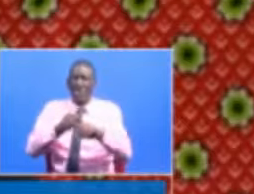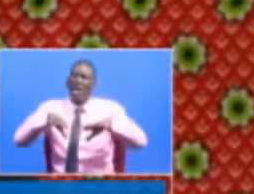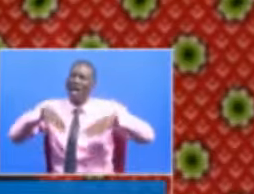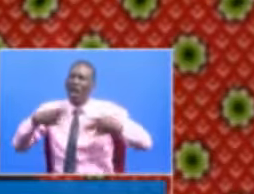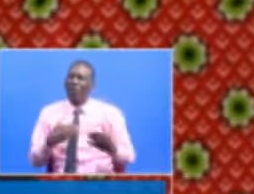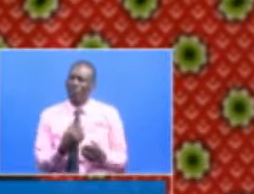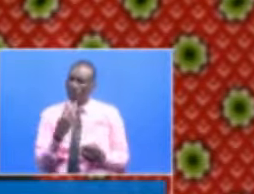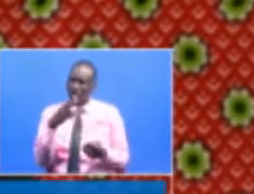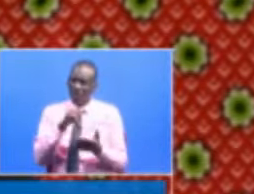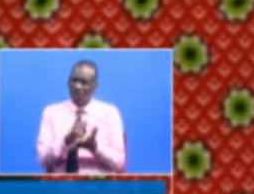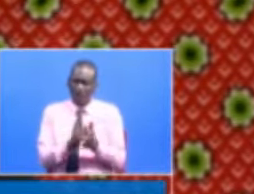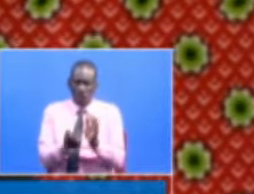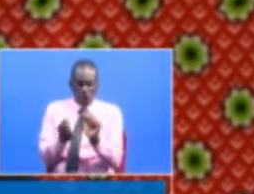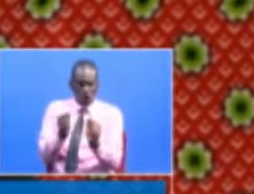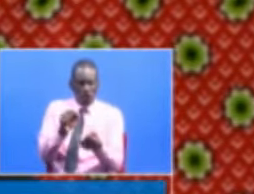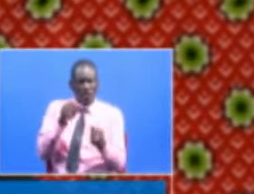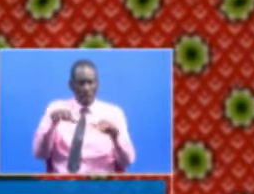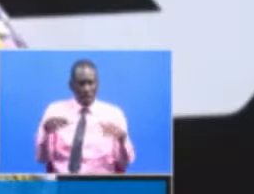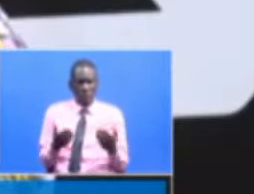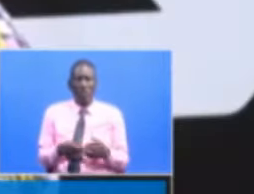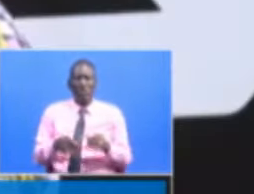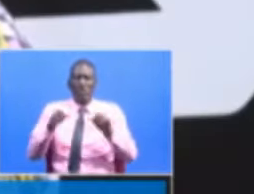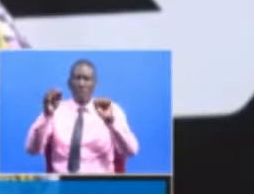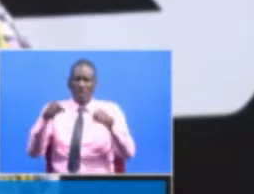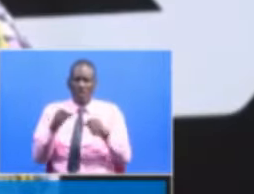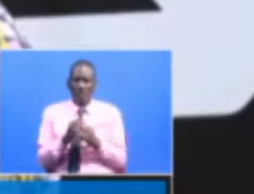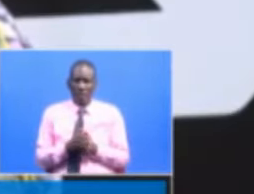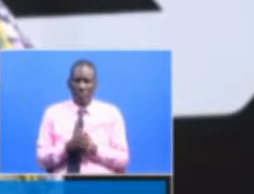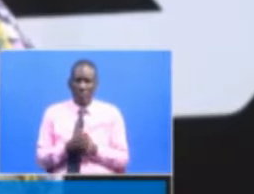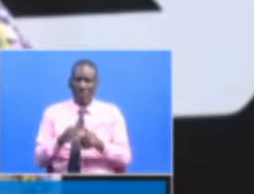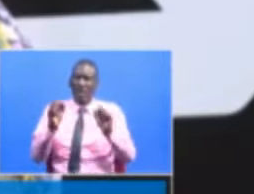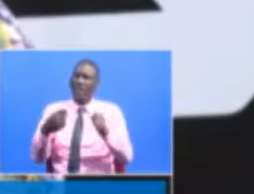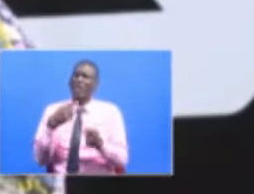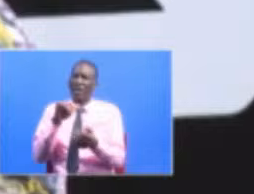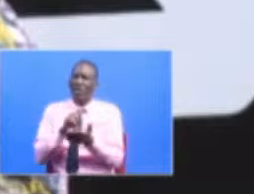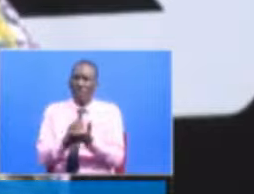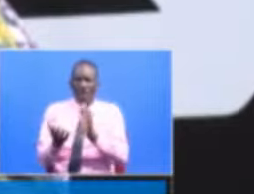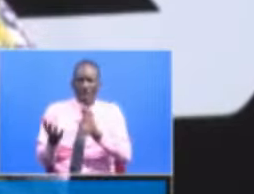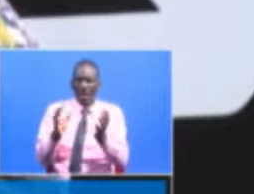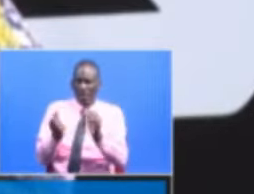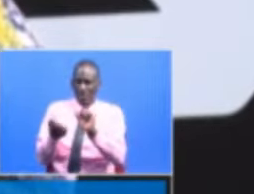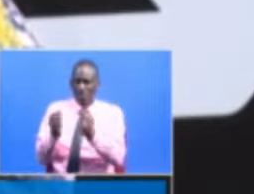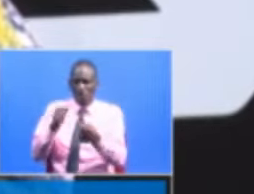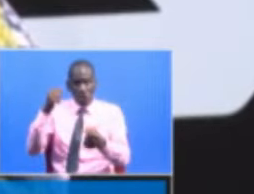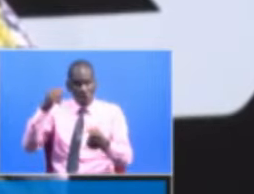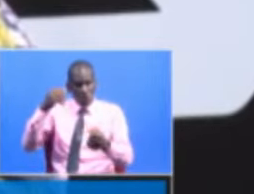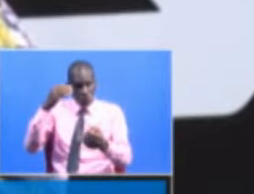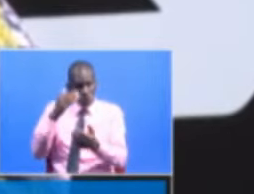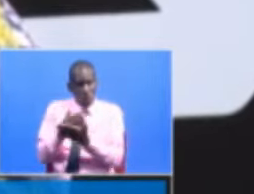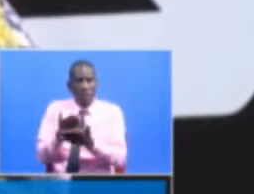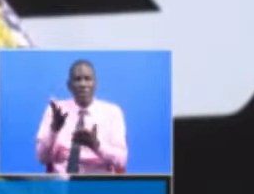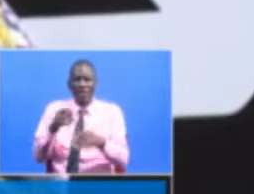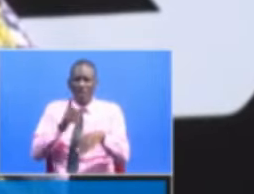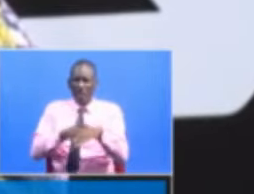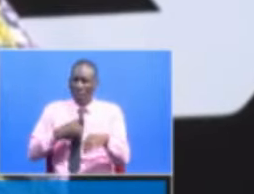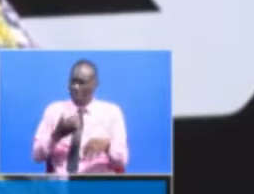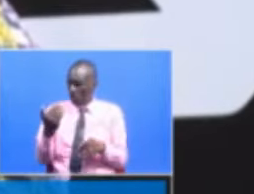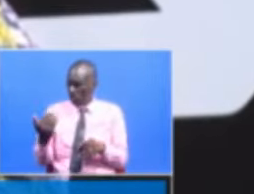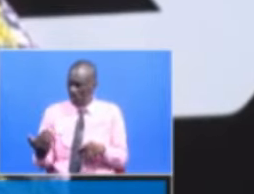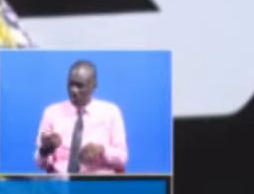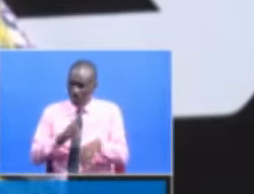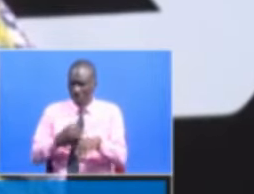that transformation? I can say that climate change is real. Because when I was a child,